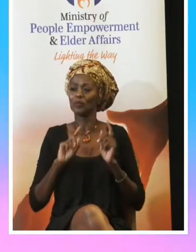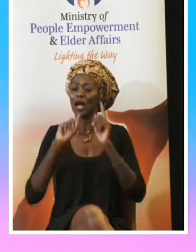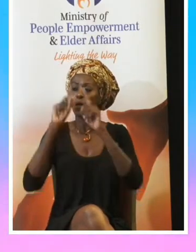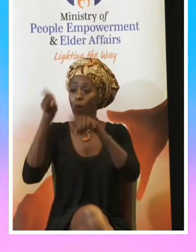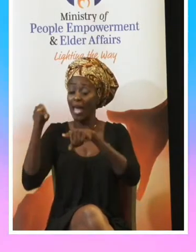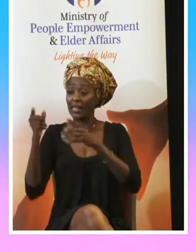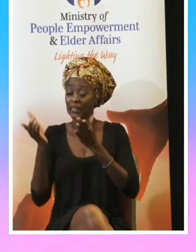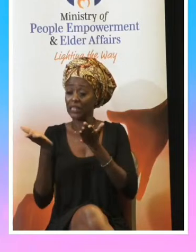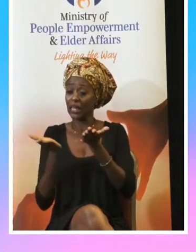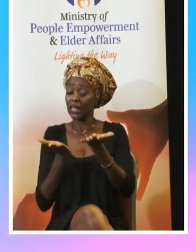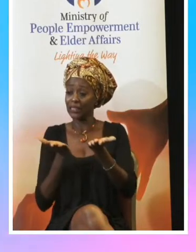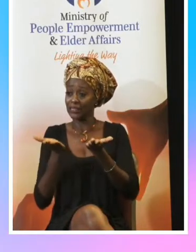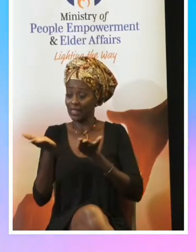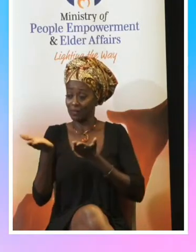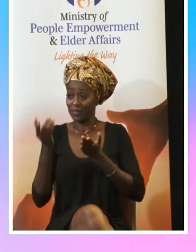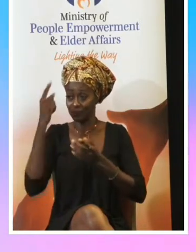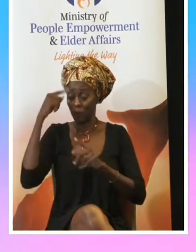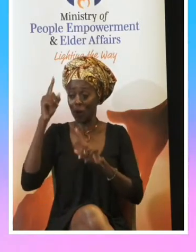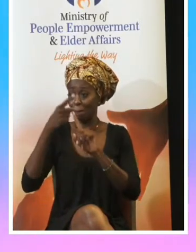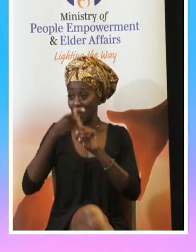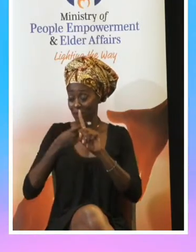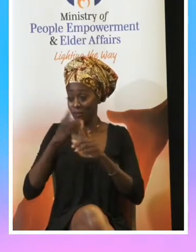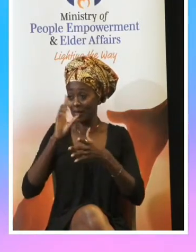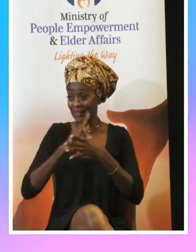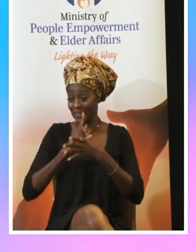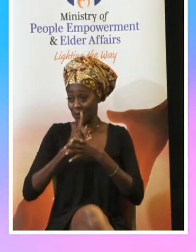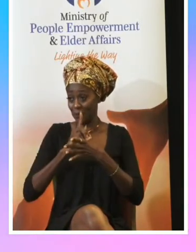month of the disabled at St. David's